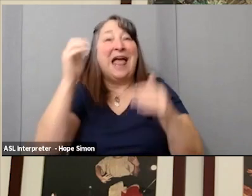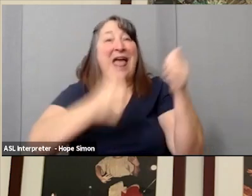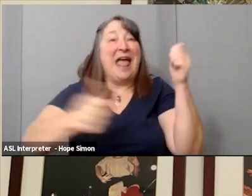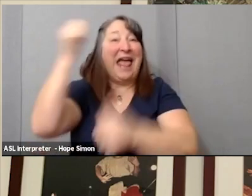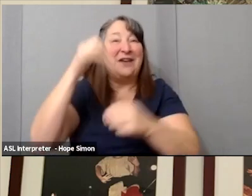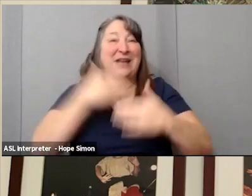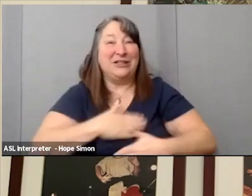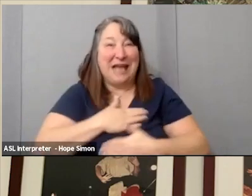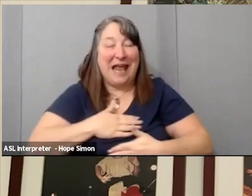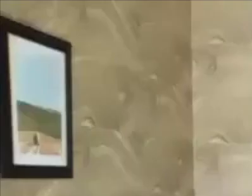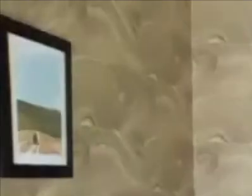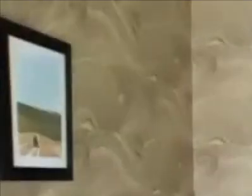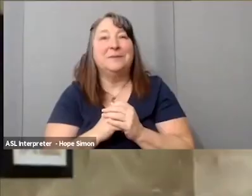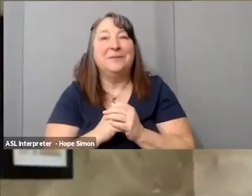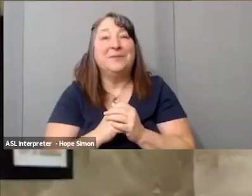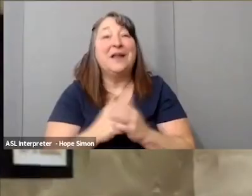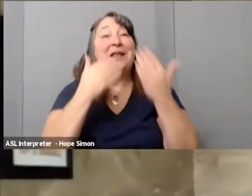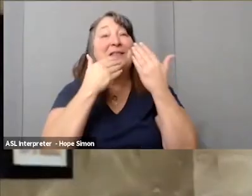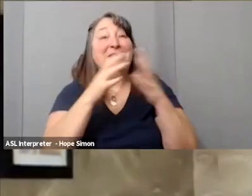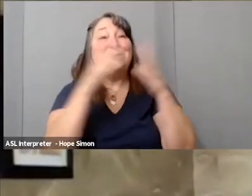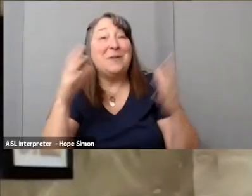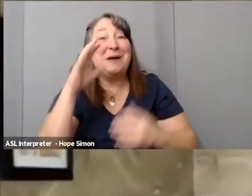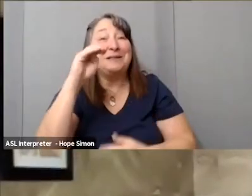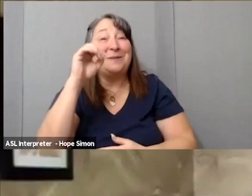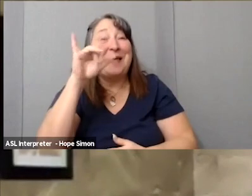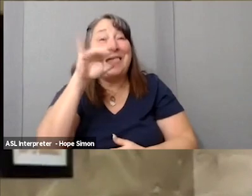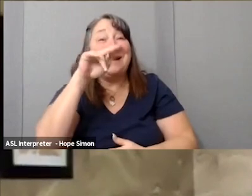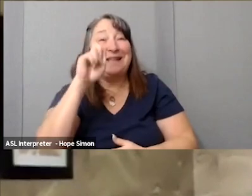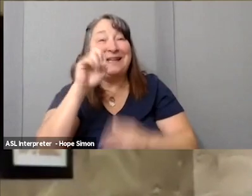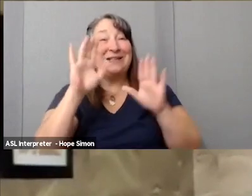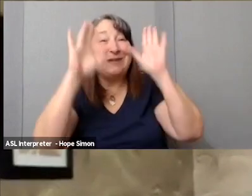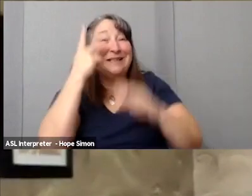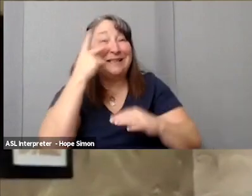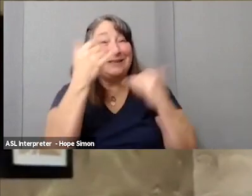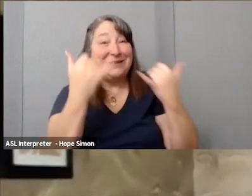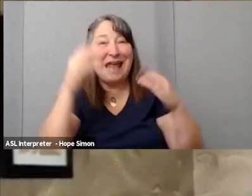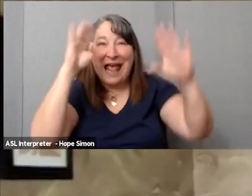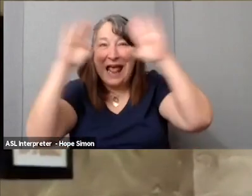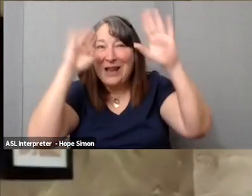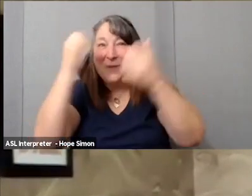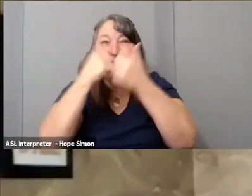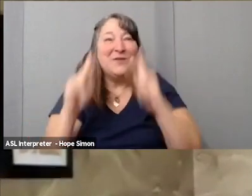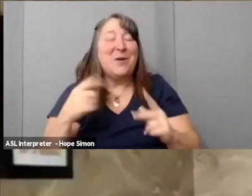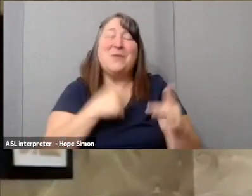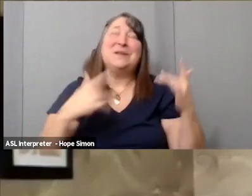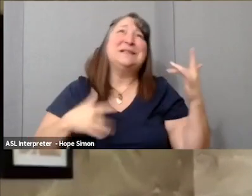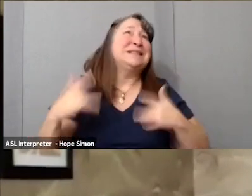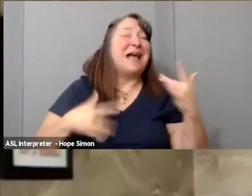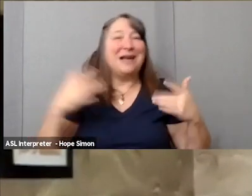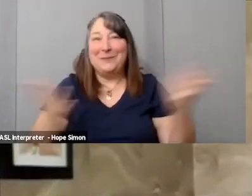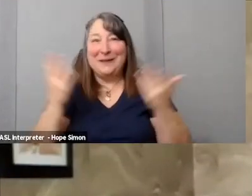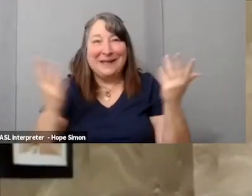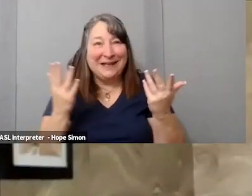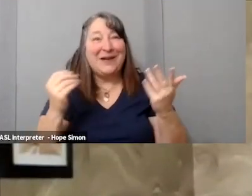Draper, Writer and Director. Thank you so much, Madeline. It's great to see you today. Hello to everyone. We're excited to be with you all and